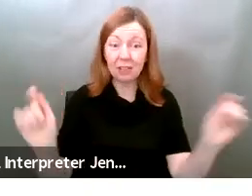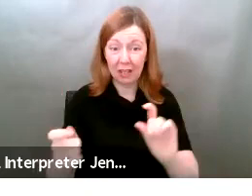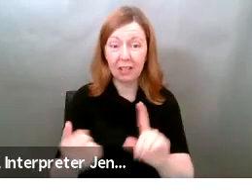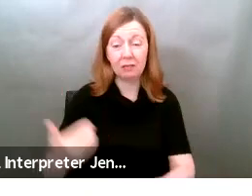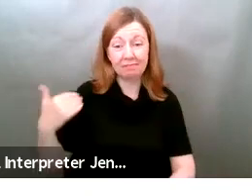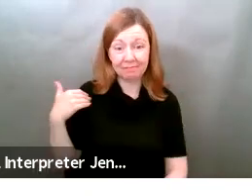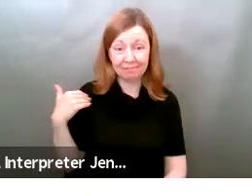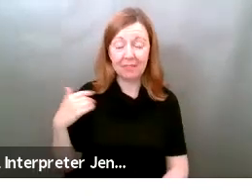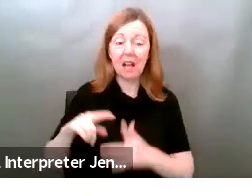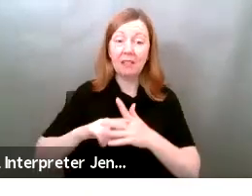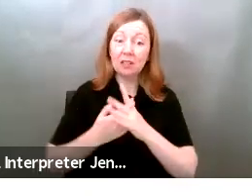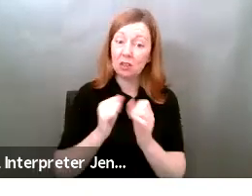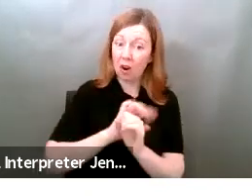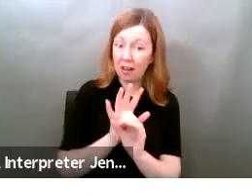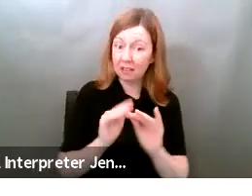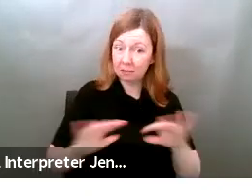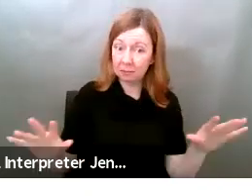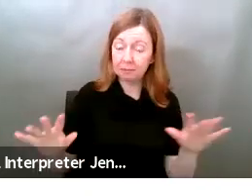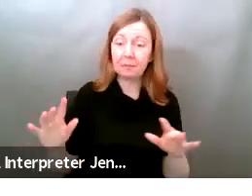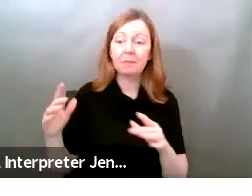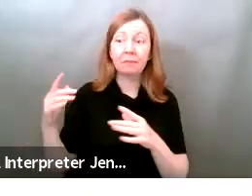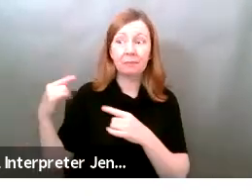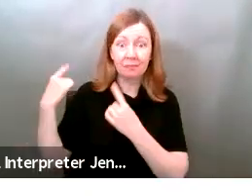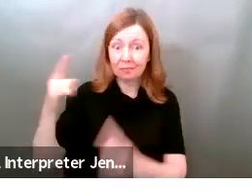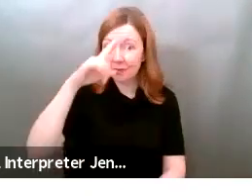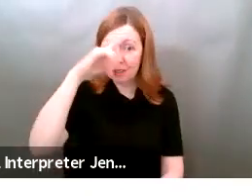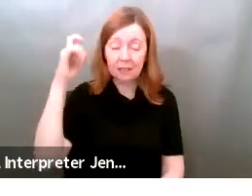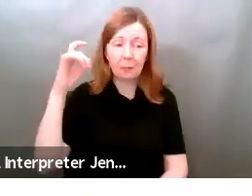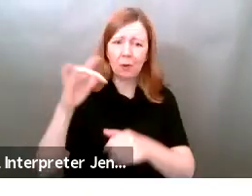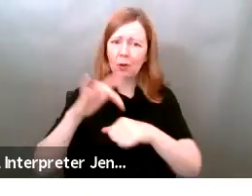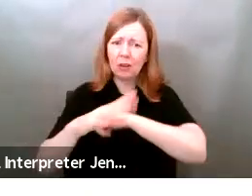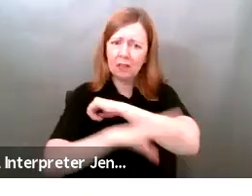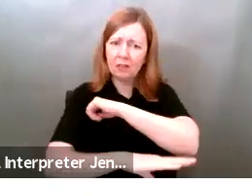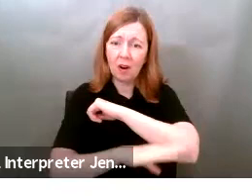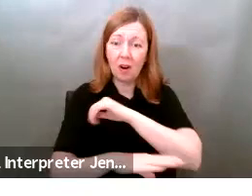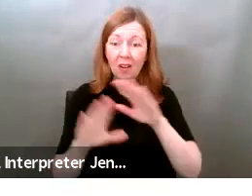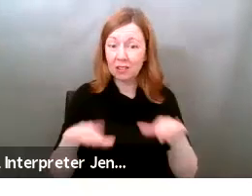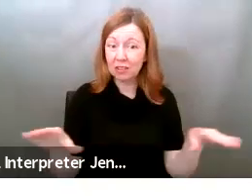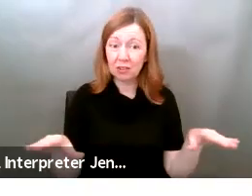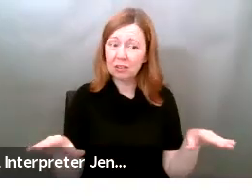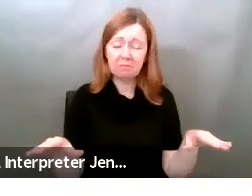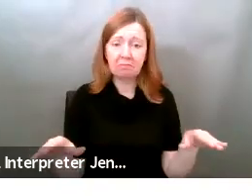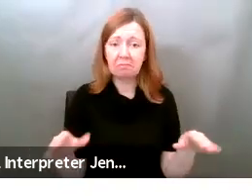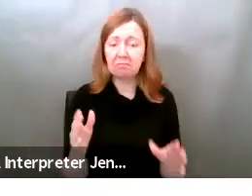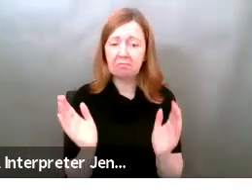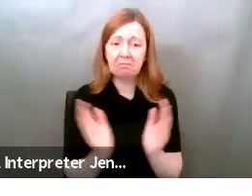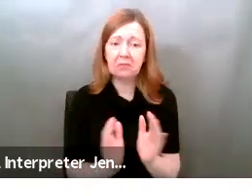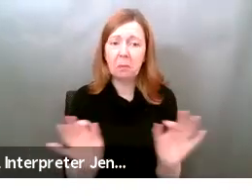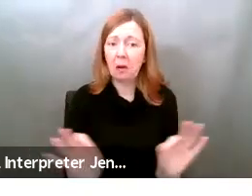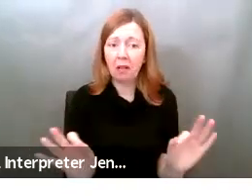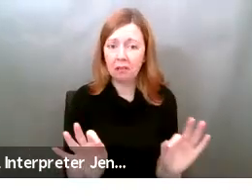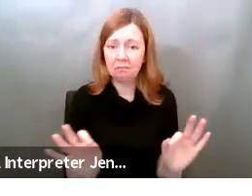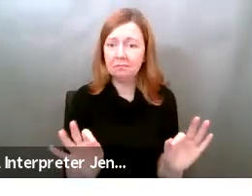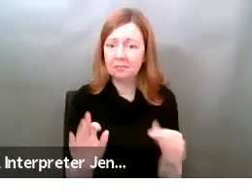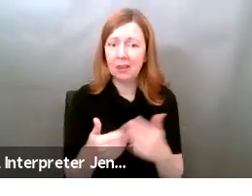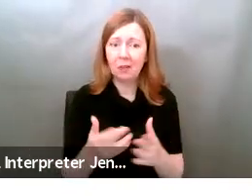the start of the pandemic and through the summer and even early fall, children were a very small proportion of